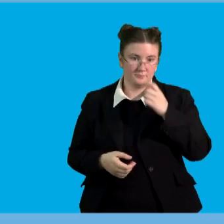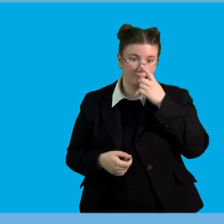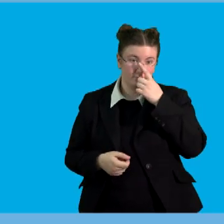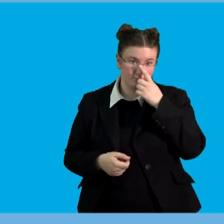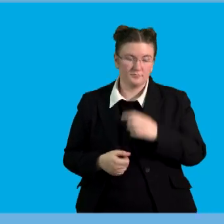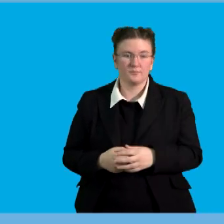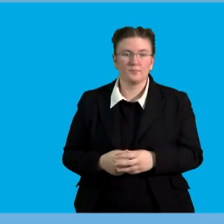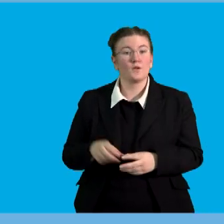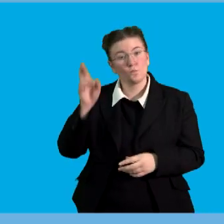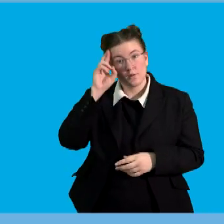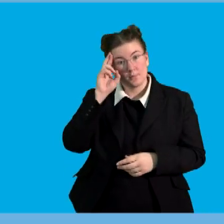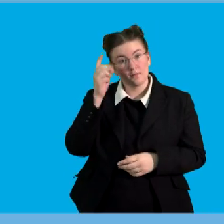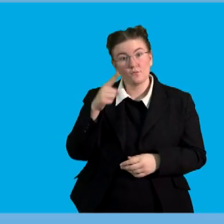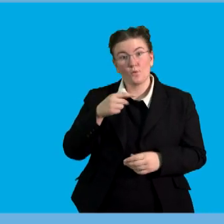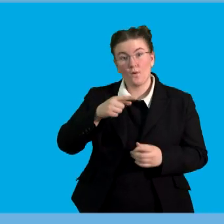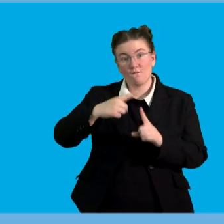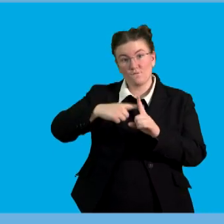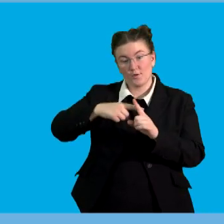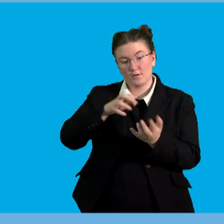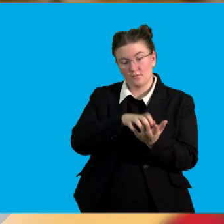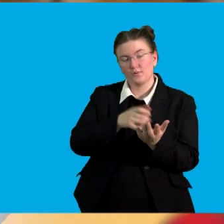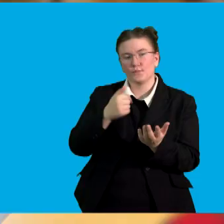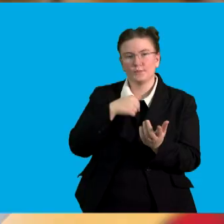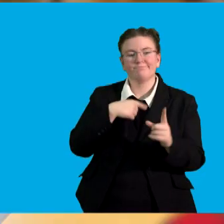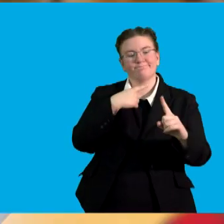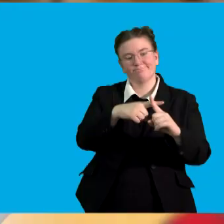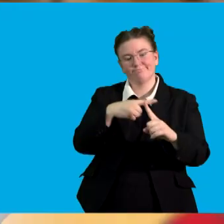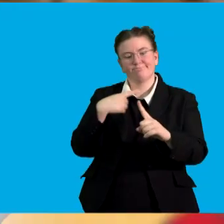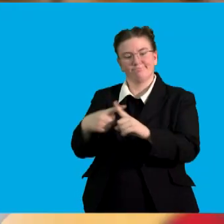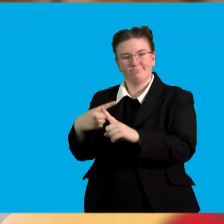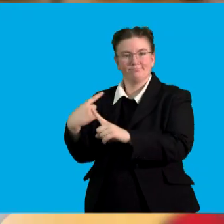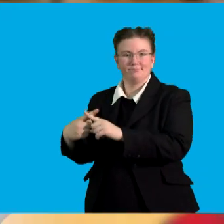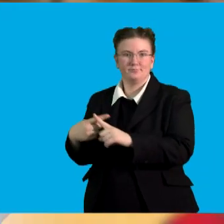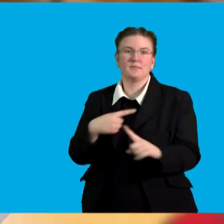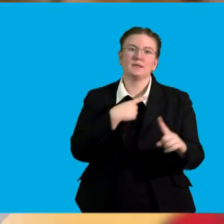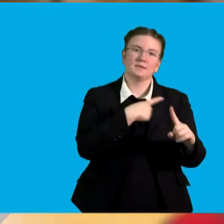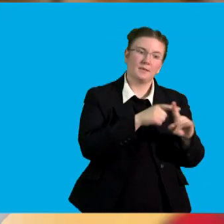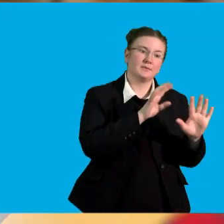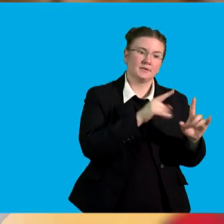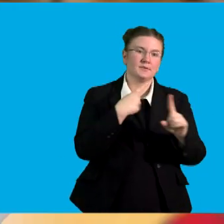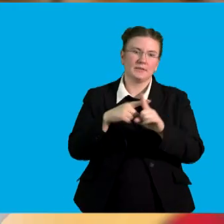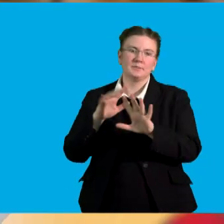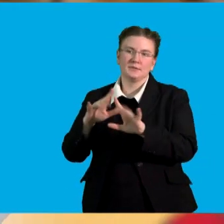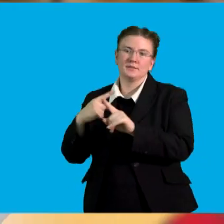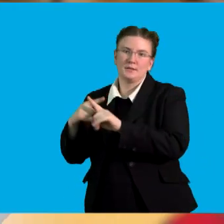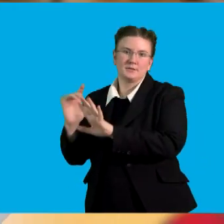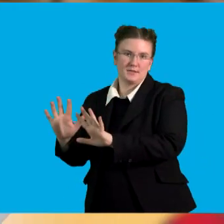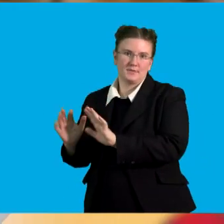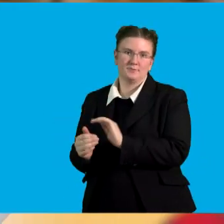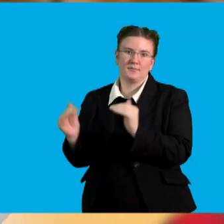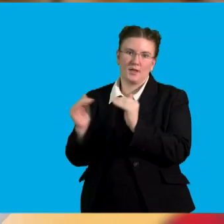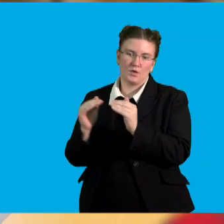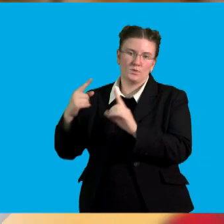centimeters, that's in terms of the height. And remember, to calculate the volume, you simply multiply 10, 10, and 10 to get the